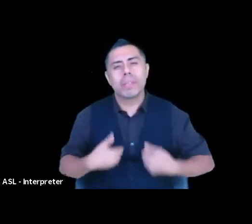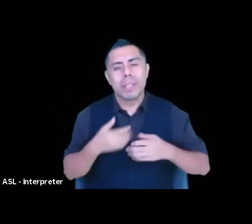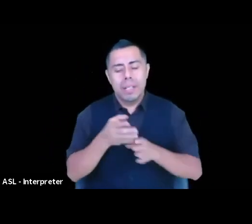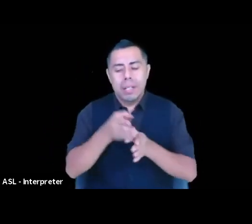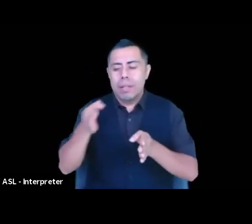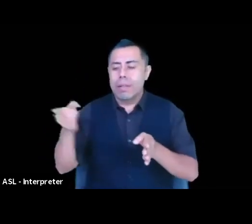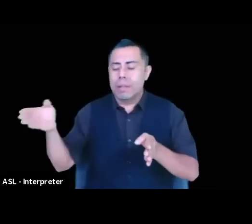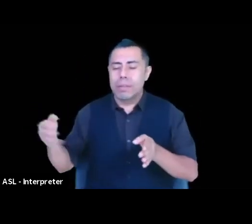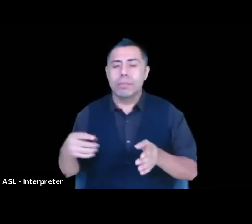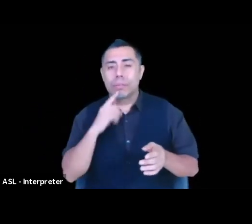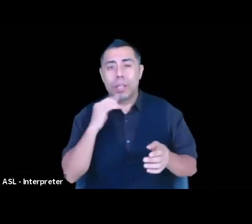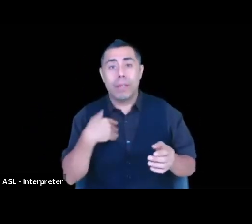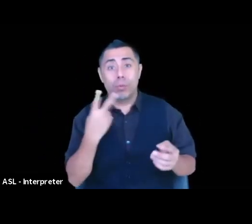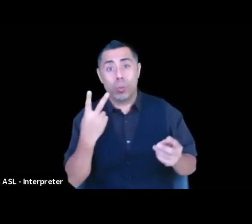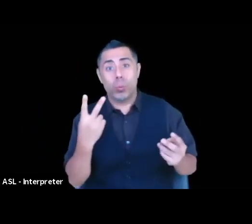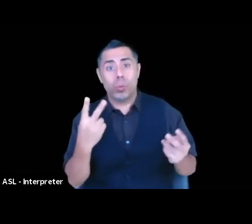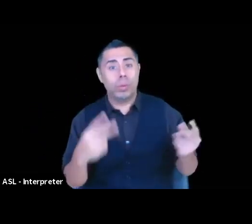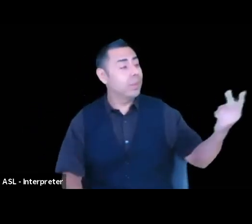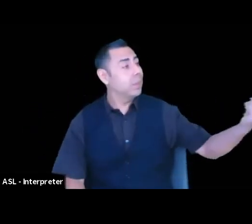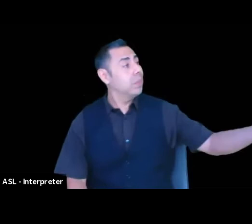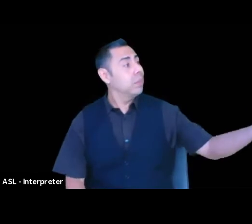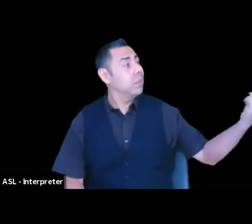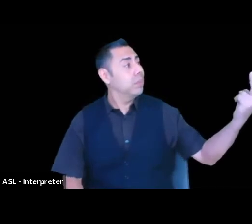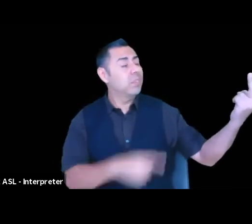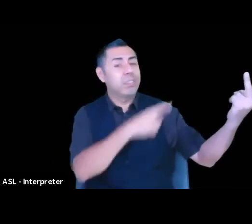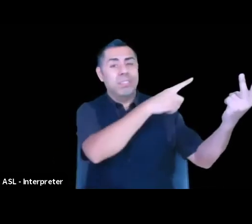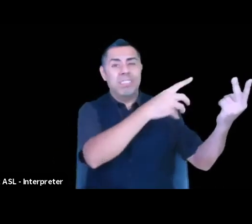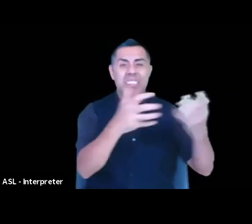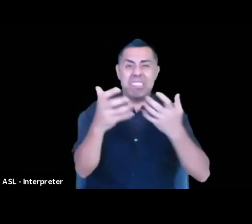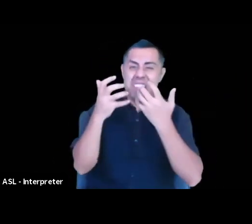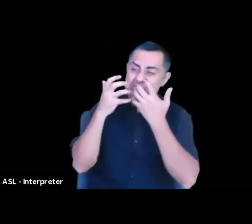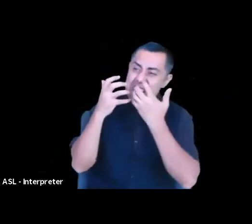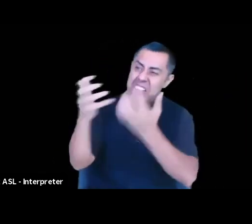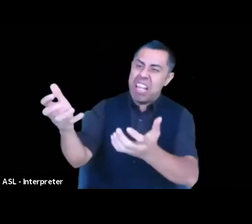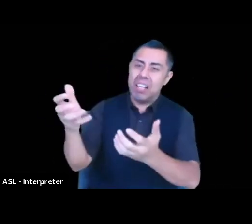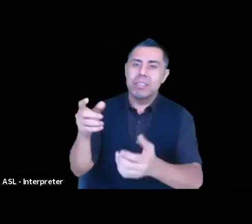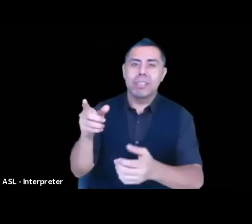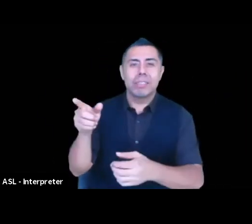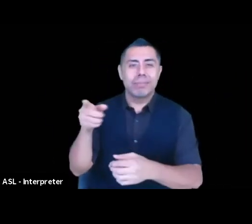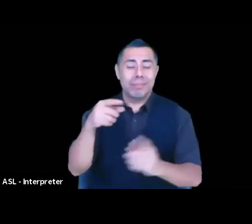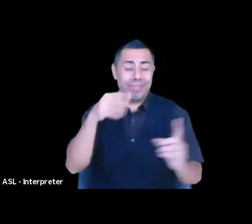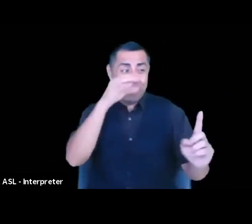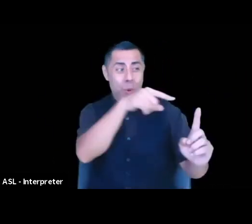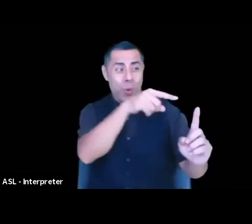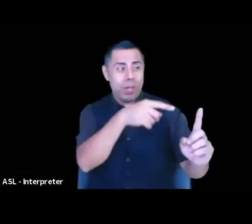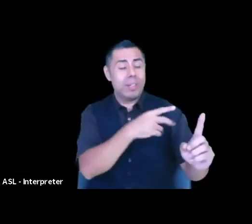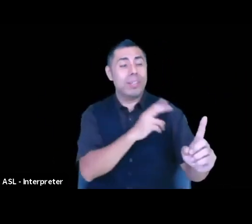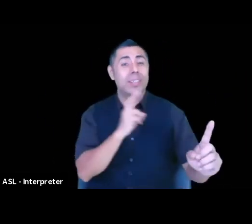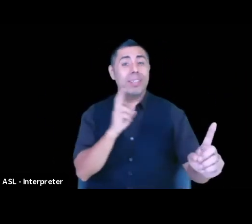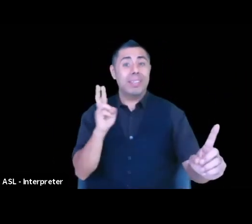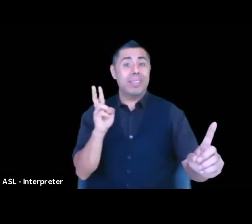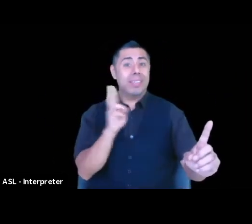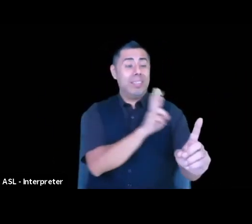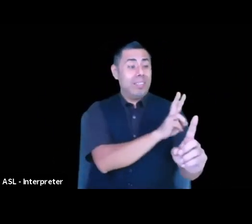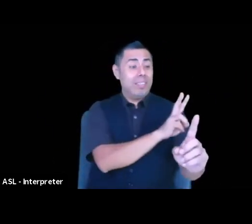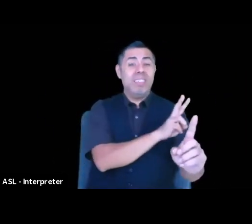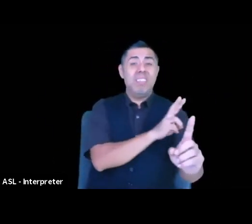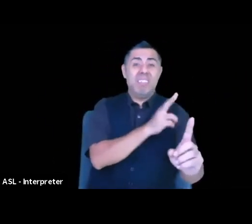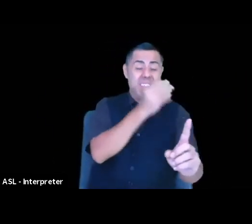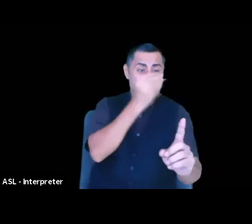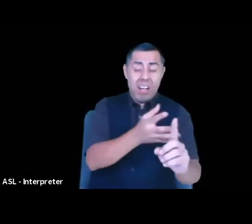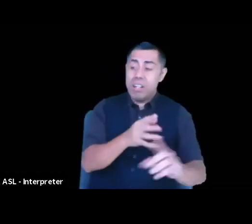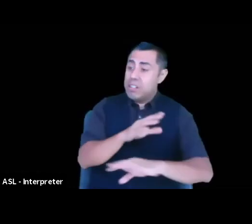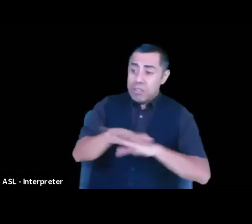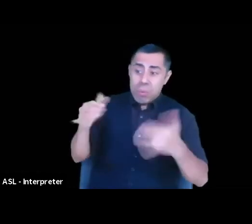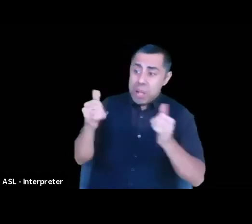them, and one of them started yelling at him and was called him out by name and said, you better get away from her. I'm telling mama, you know,